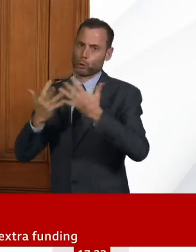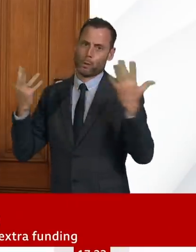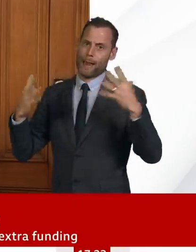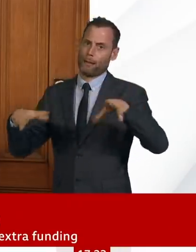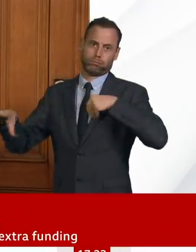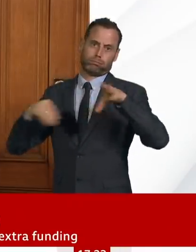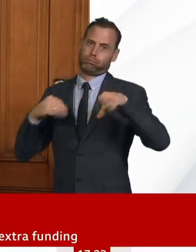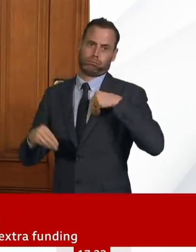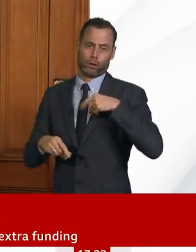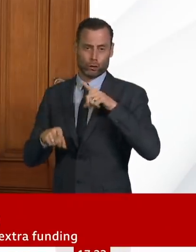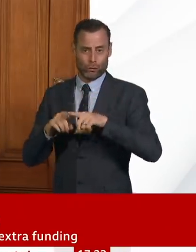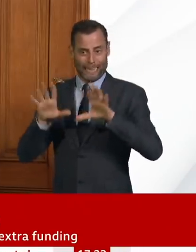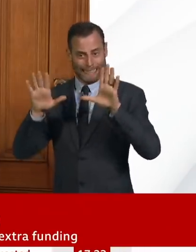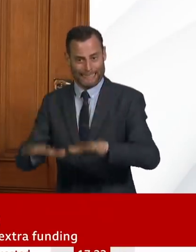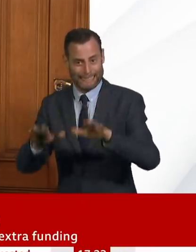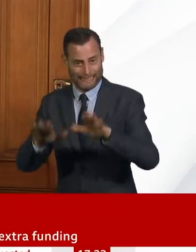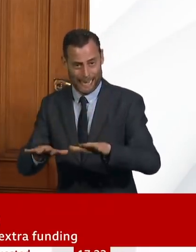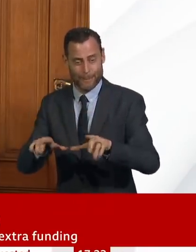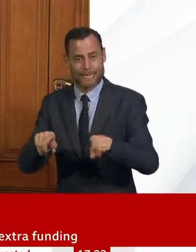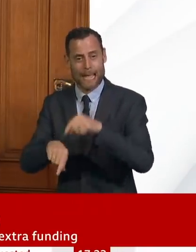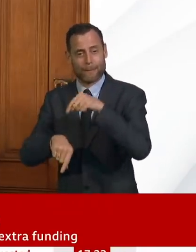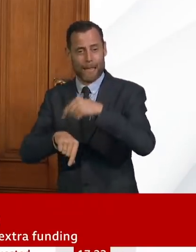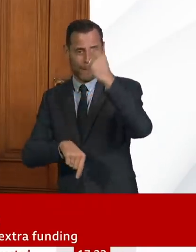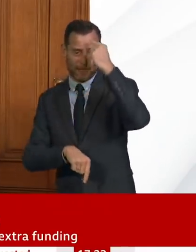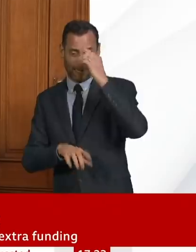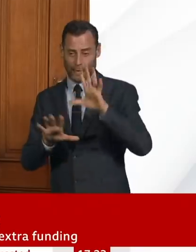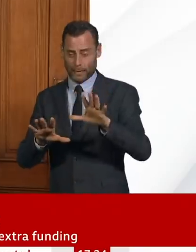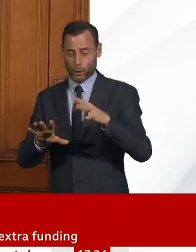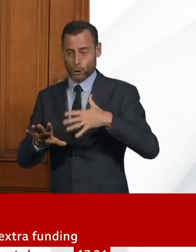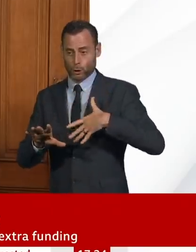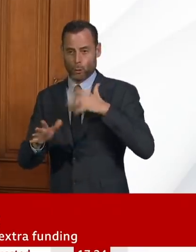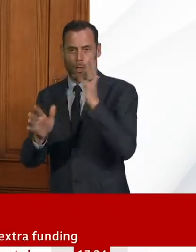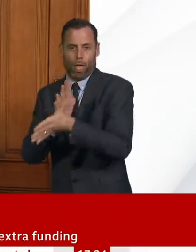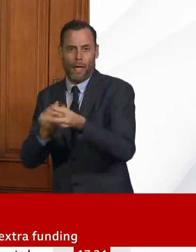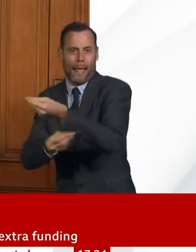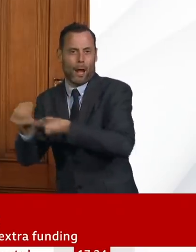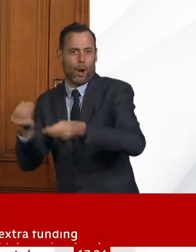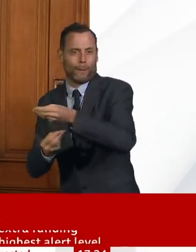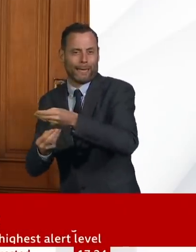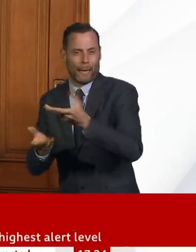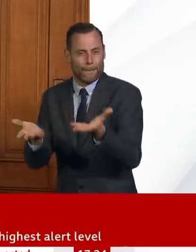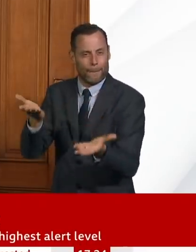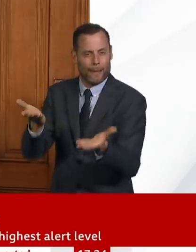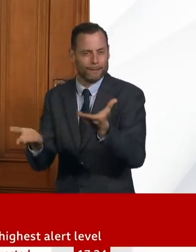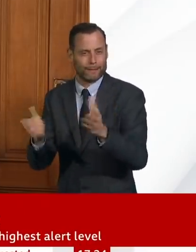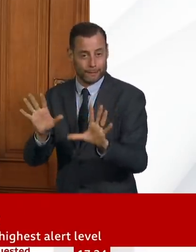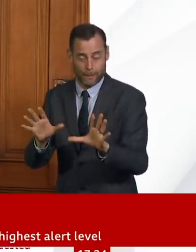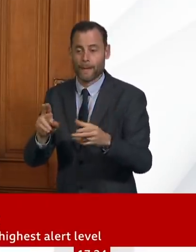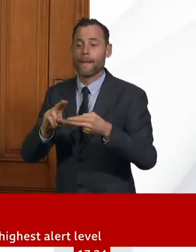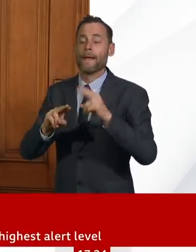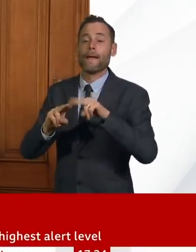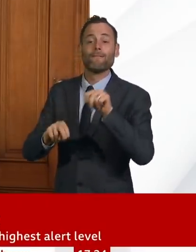incurring the minimum amount of economic damage in doing so. And it is clear that in the areas where it is out of control,